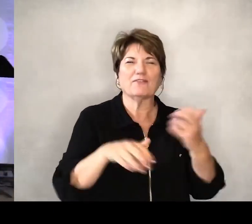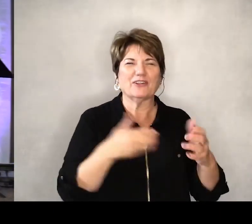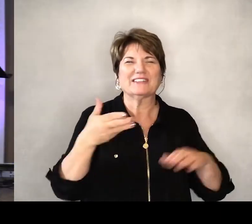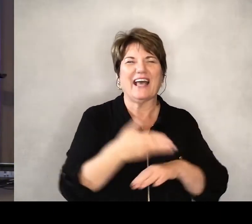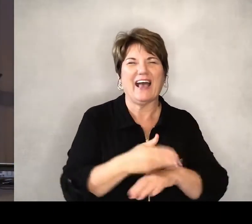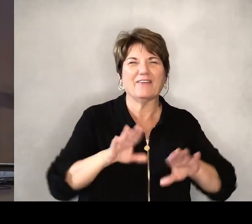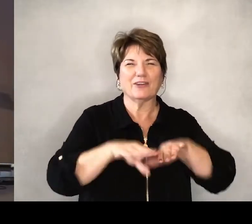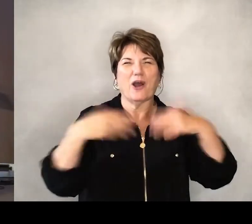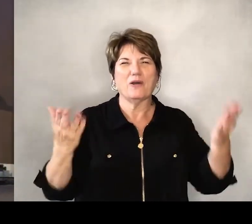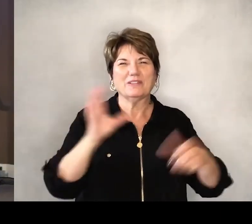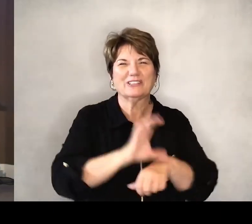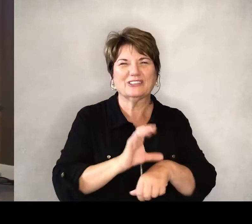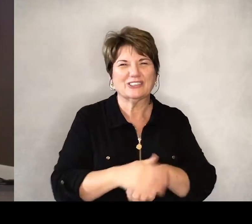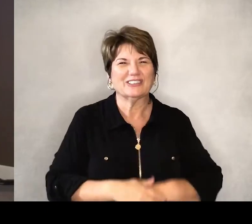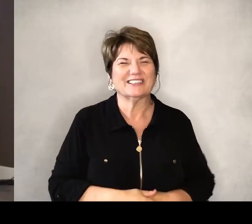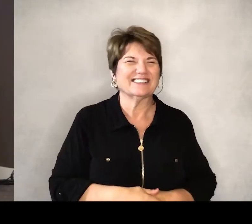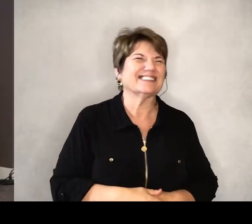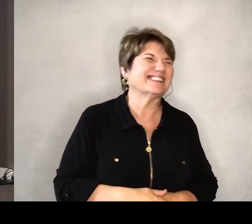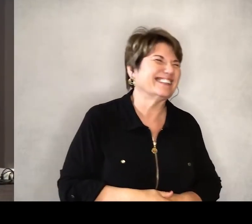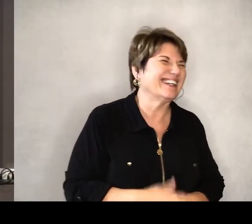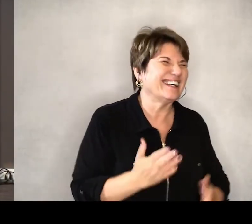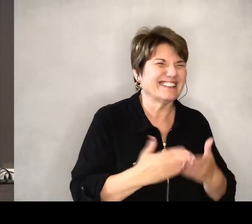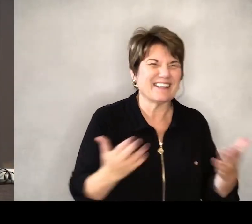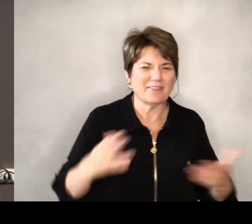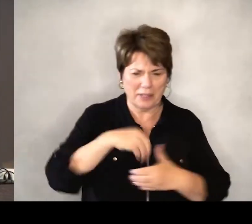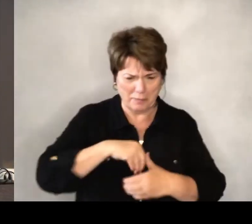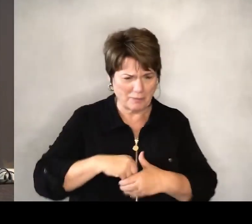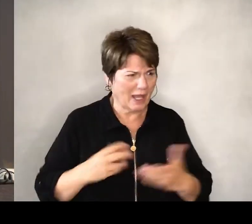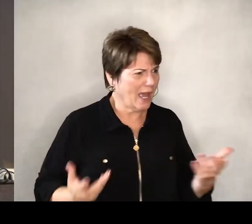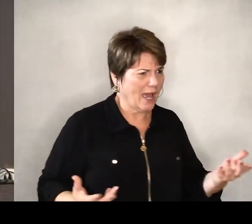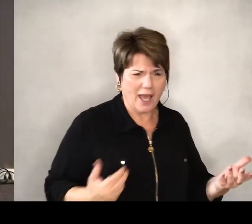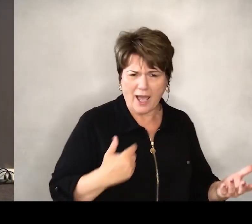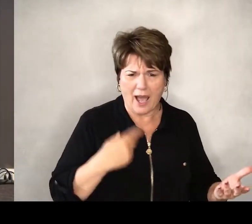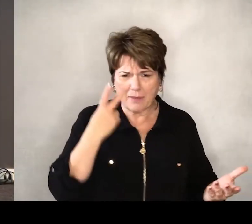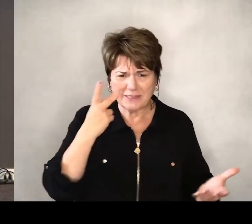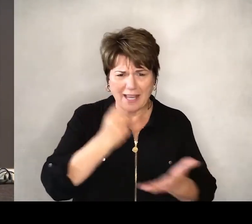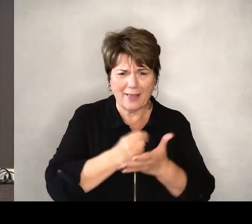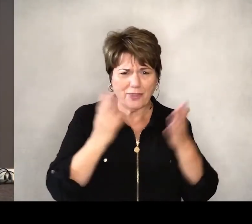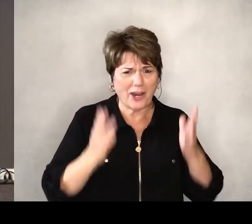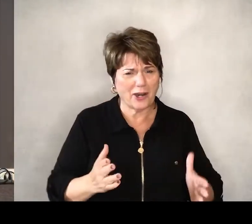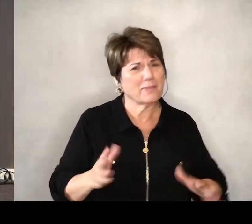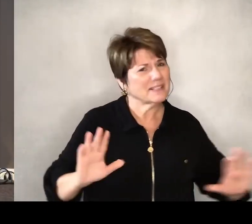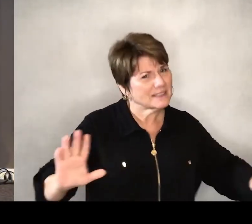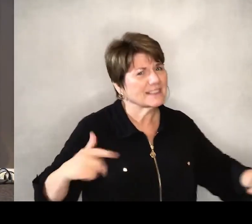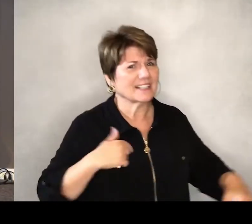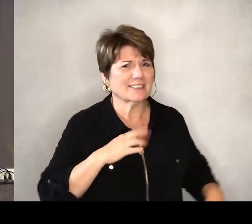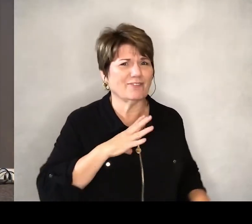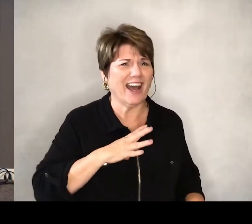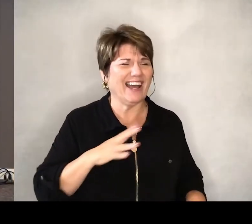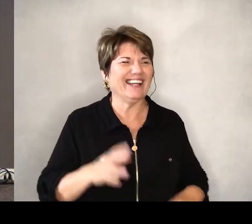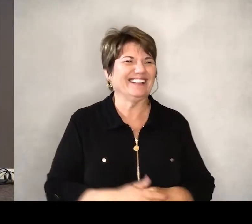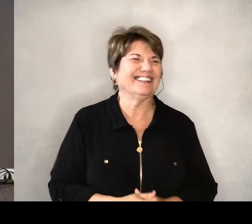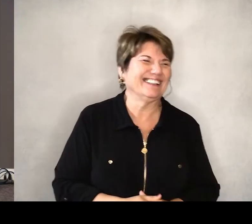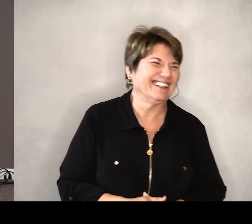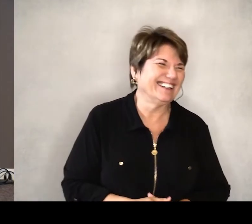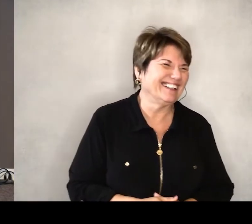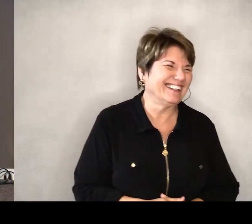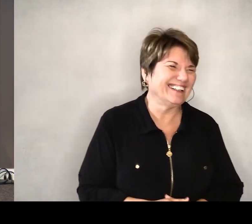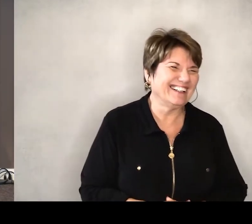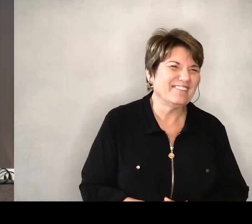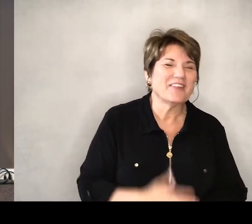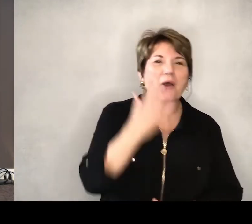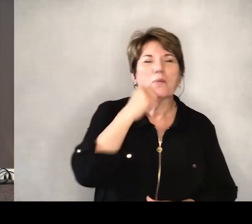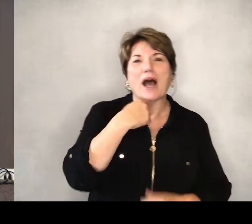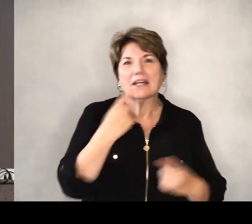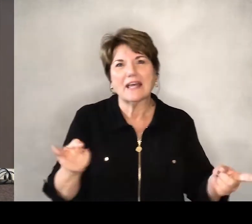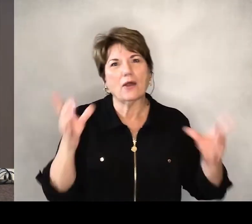Some of you thought my job was hard. It was a lot harder. There's some things internally going on. And I'm seeing a therapist about it. It's fine. It's going to be fine, right? Why